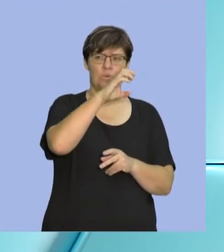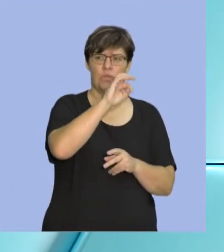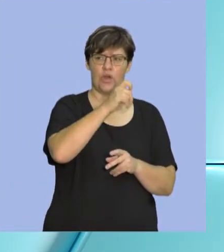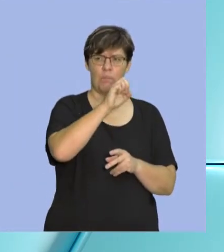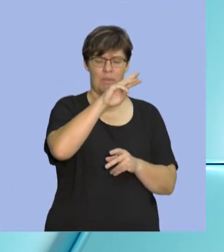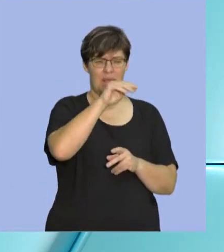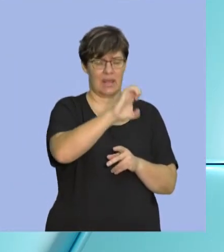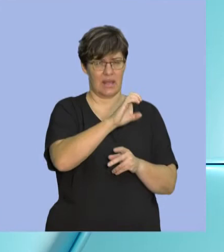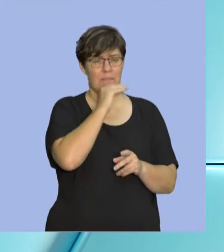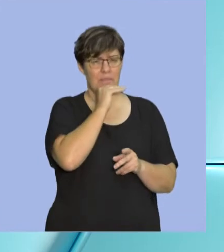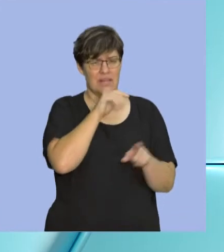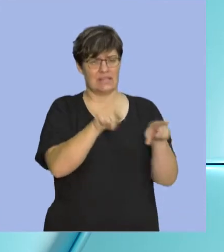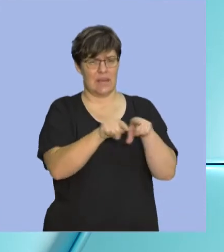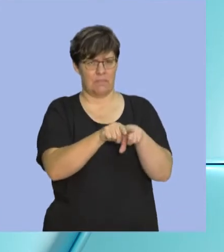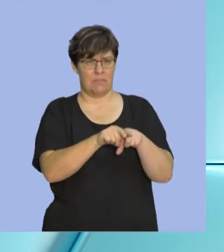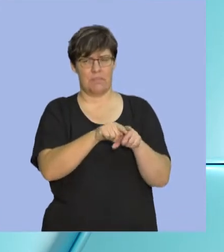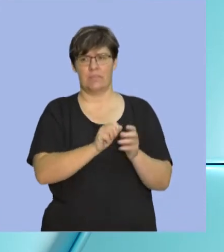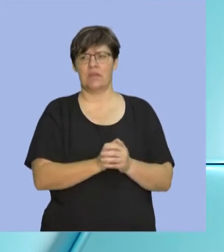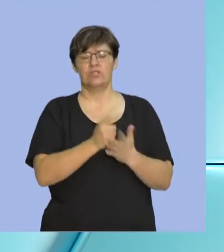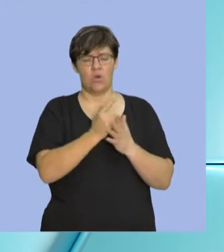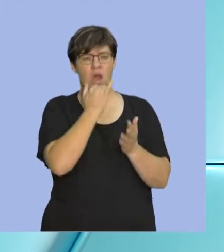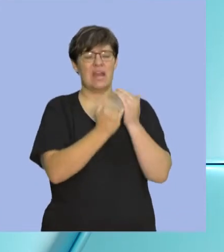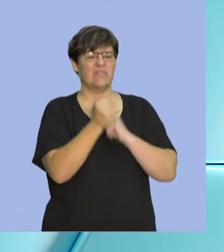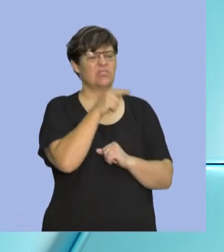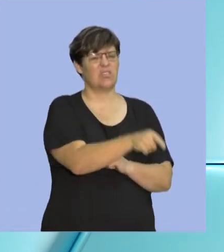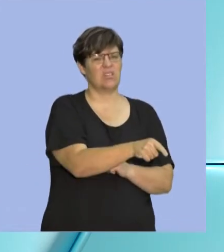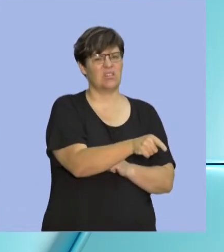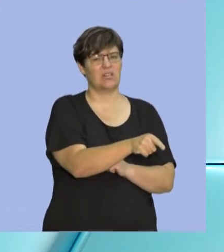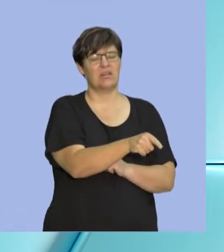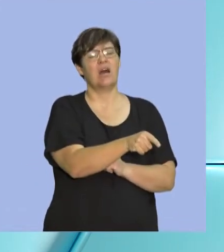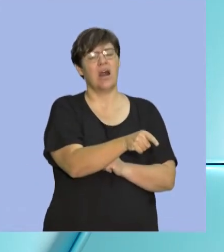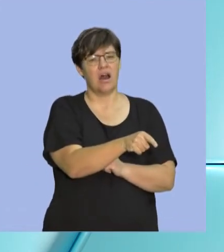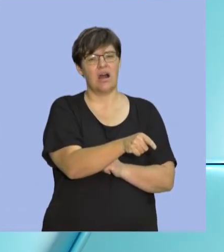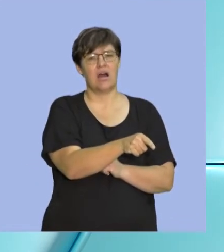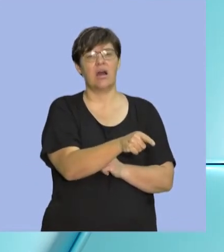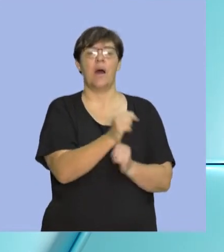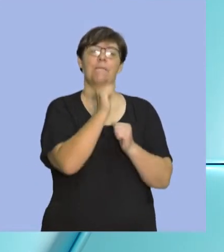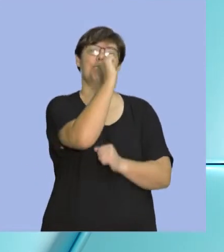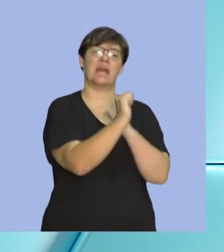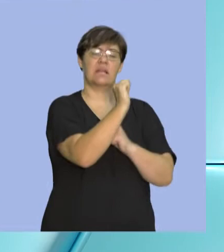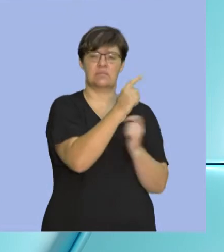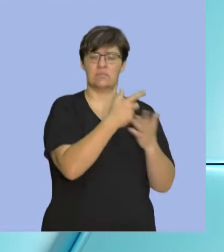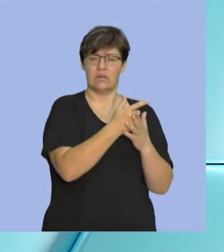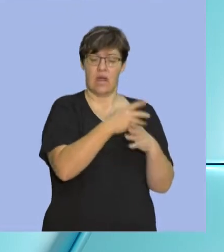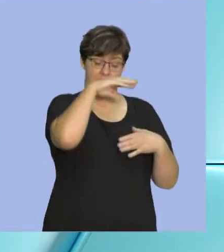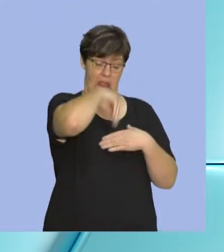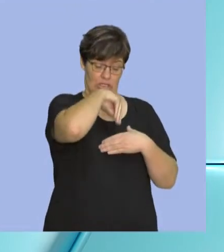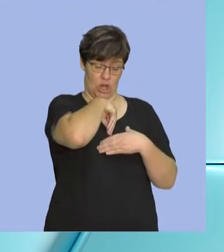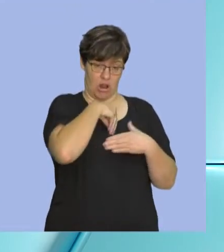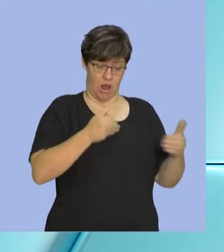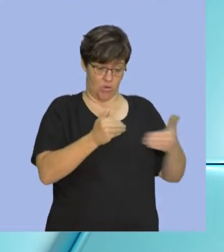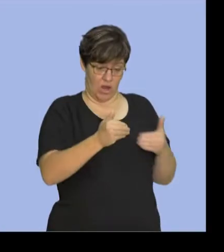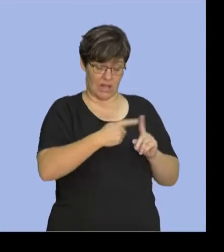cold-blooded mean the same. So these are individuals that basically do not have a mechanism internally to regulate their